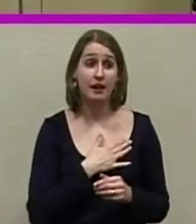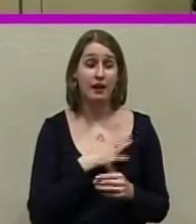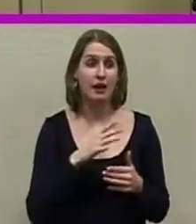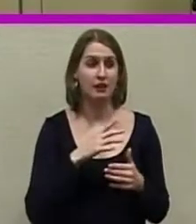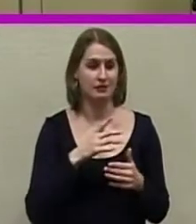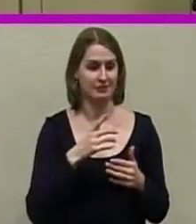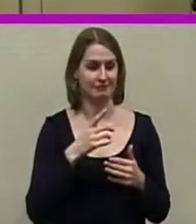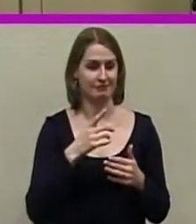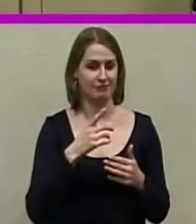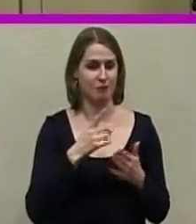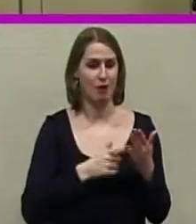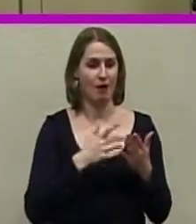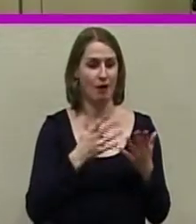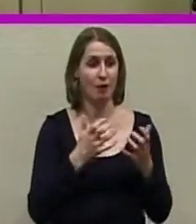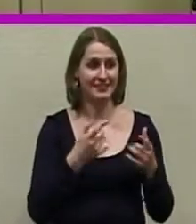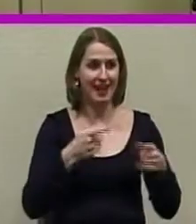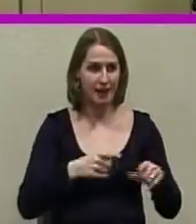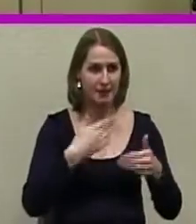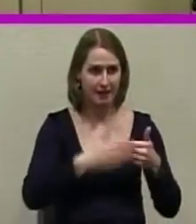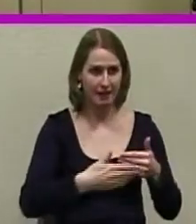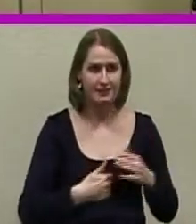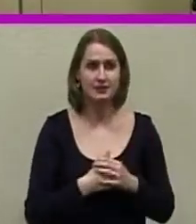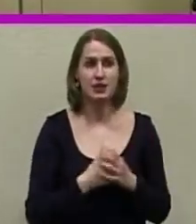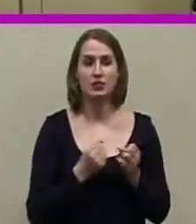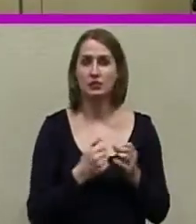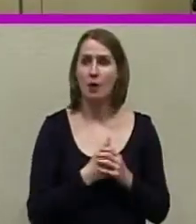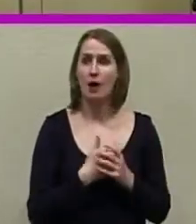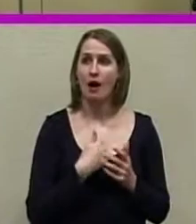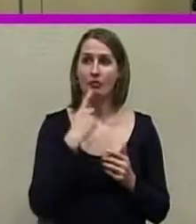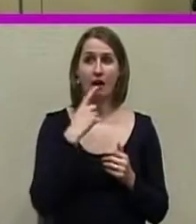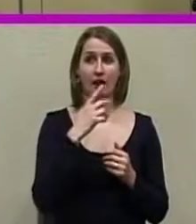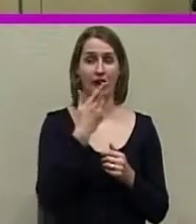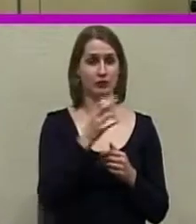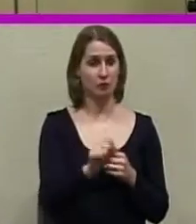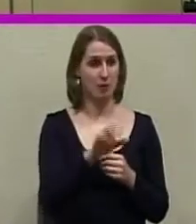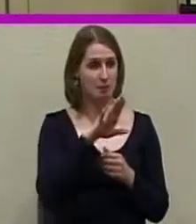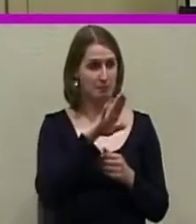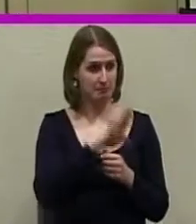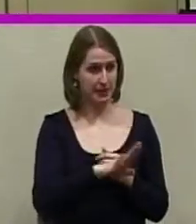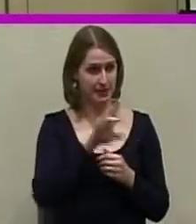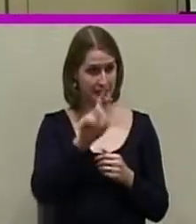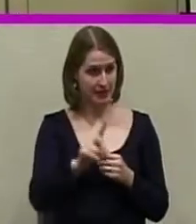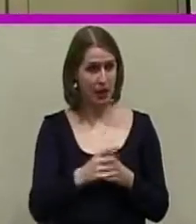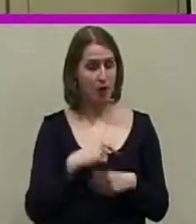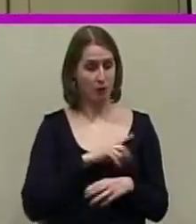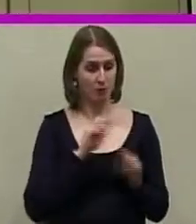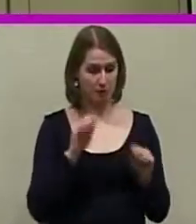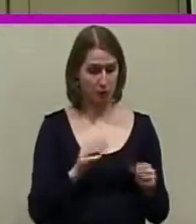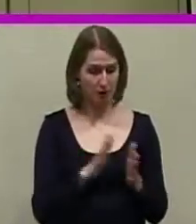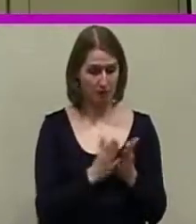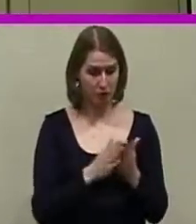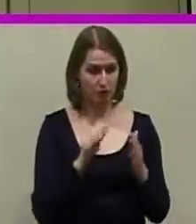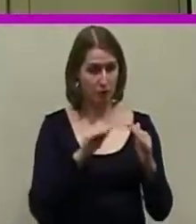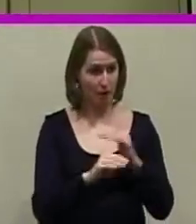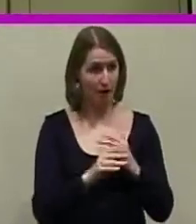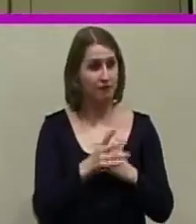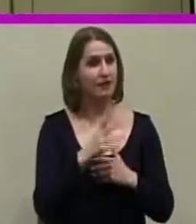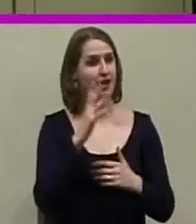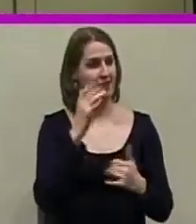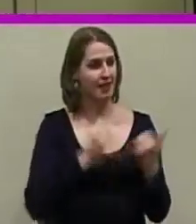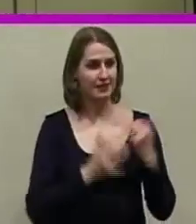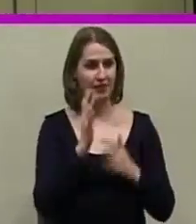to the end of the class, what I used to do, and I taught high school BD, was that we put our books away, and for the last 5 minutes of class, we engage in a more fun activity. I